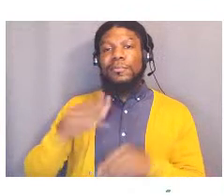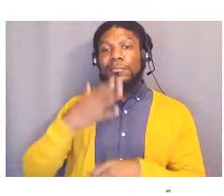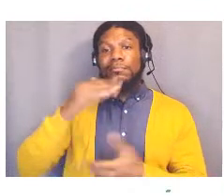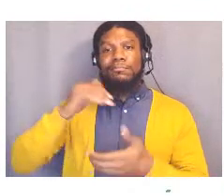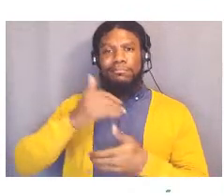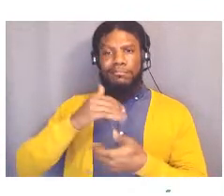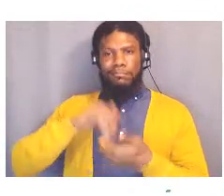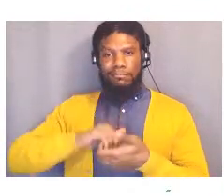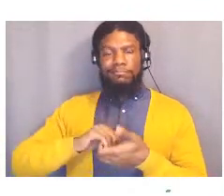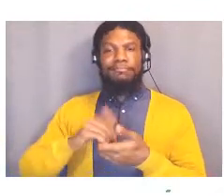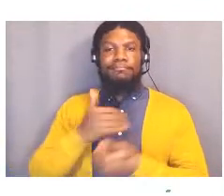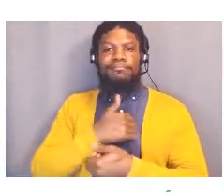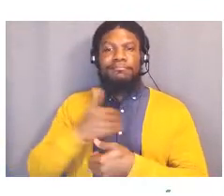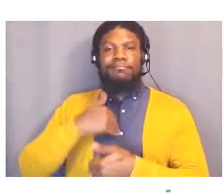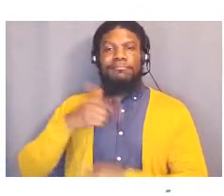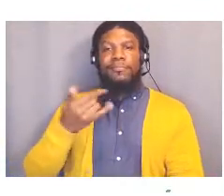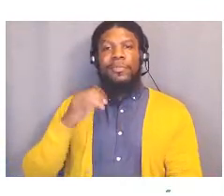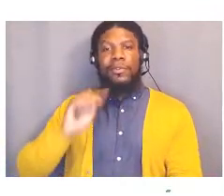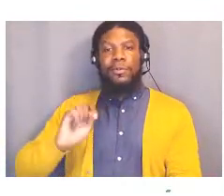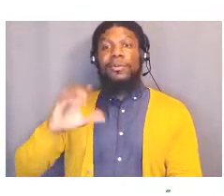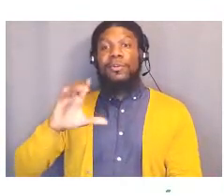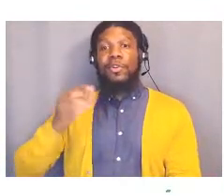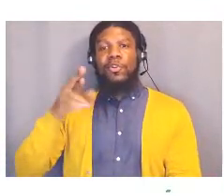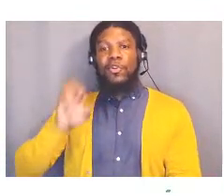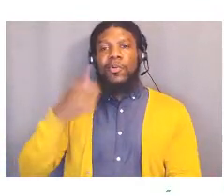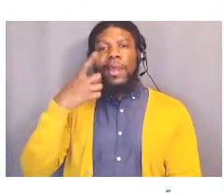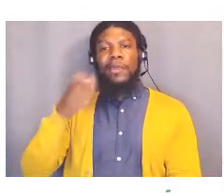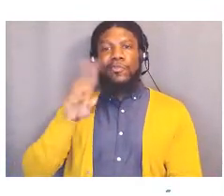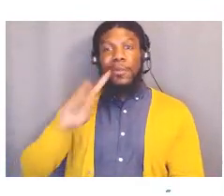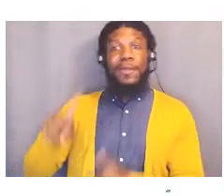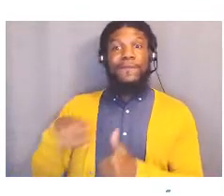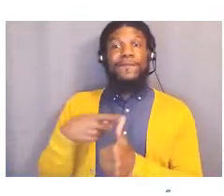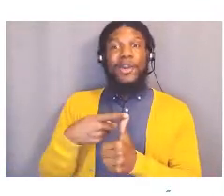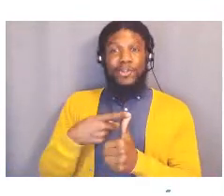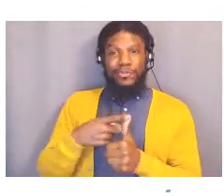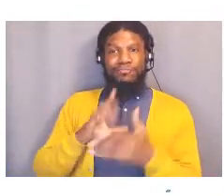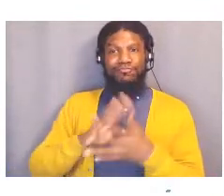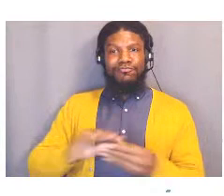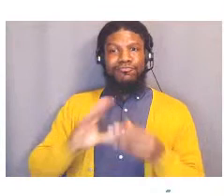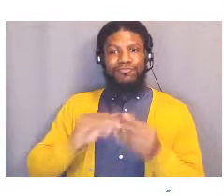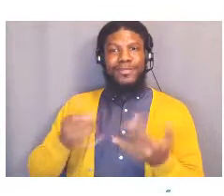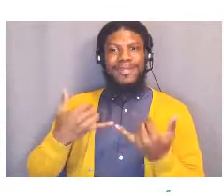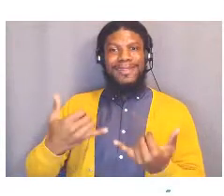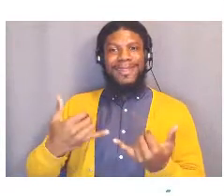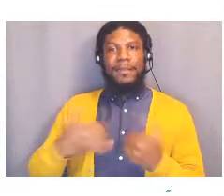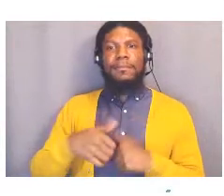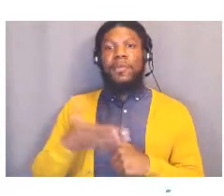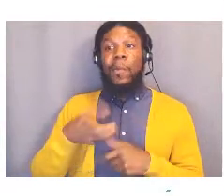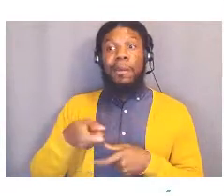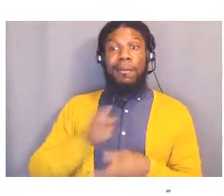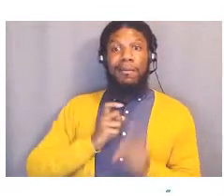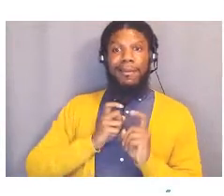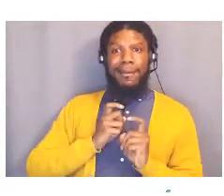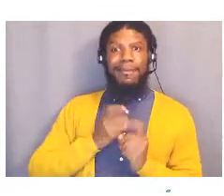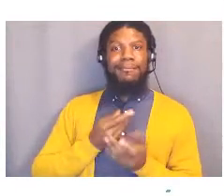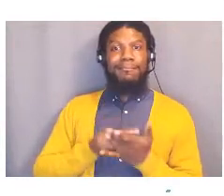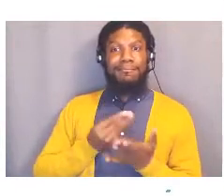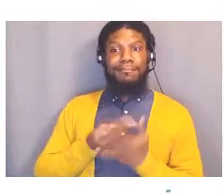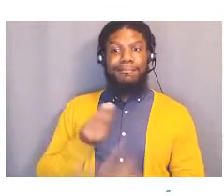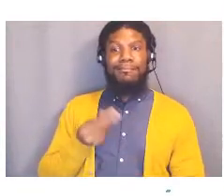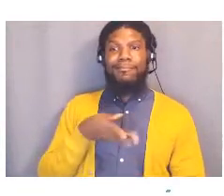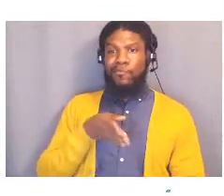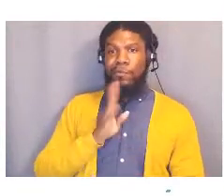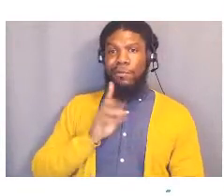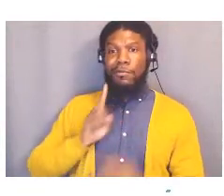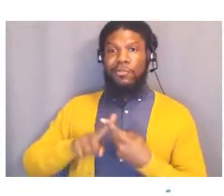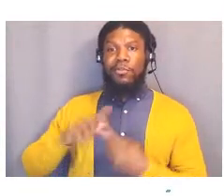the first storyteller you will be hearing from in our program today. If you wish to make a donation today directly to the Griot